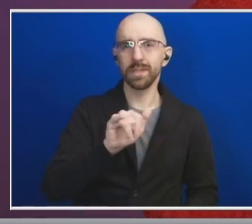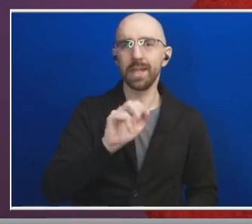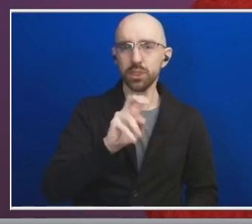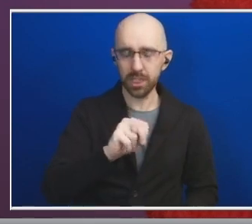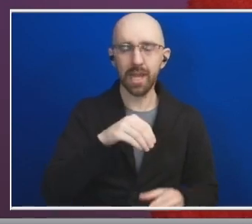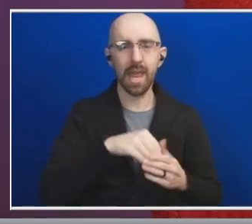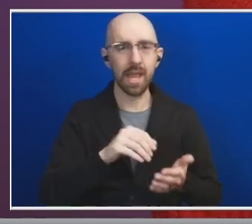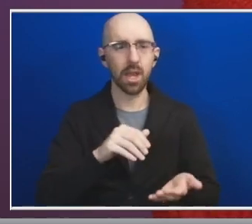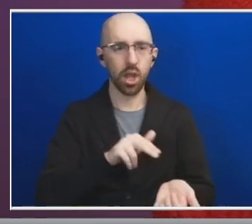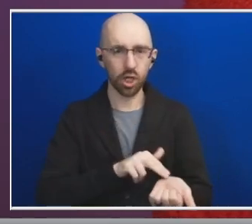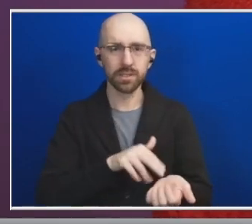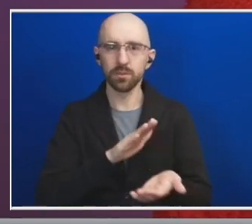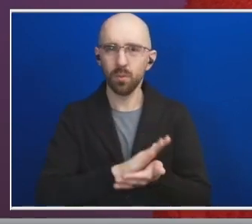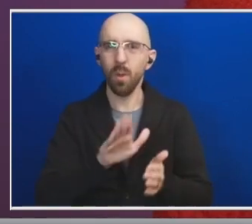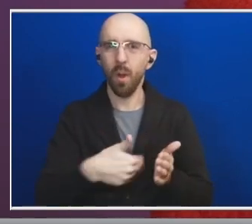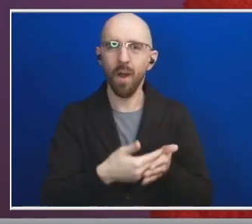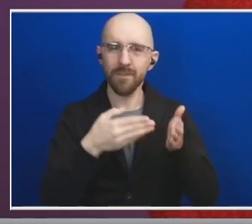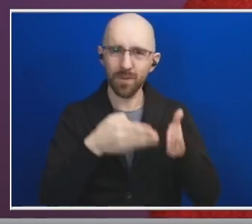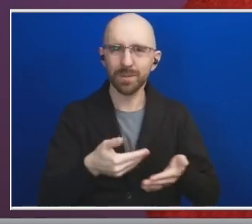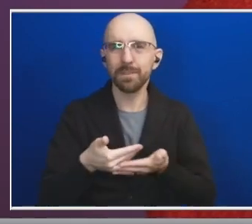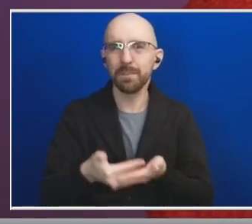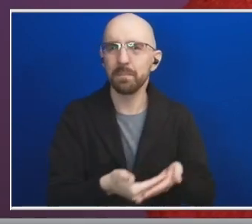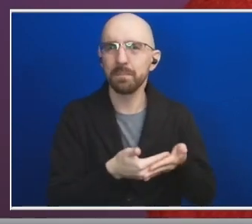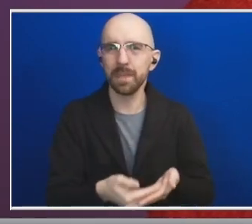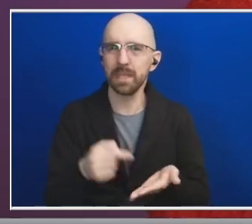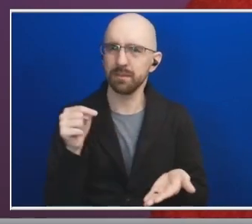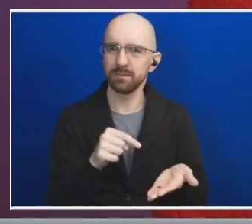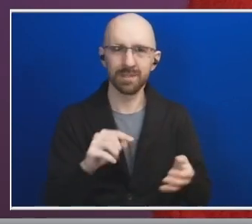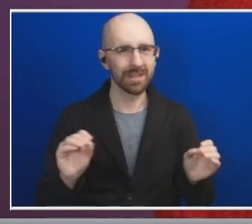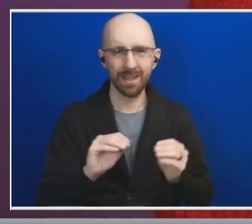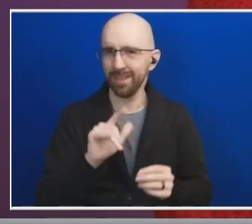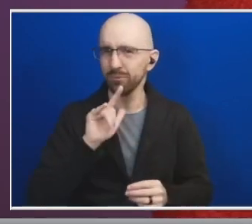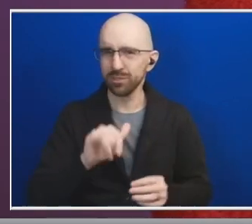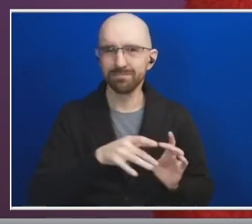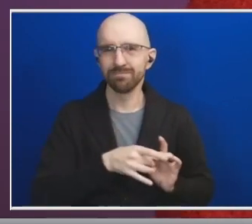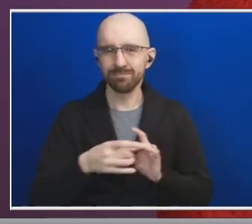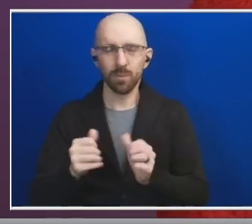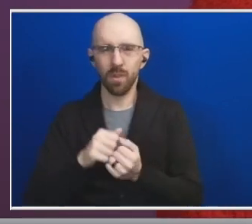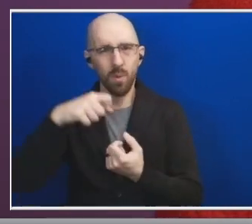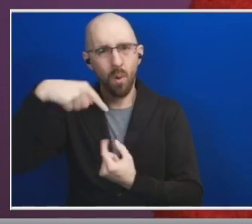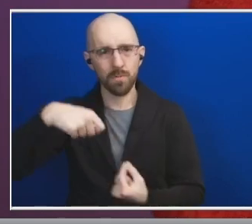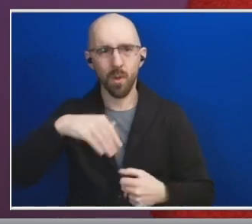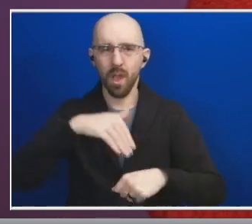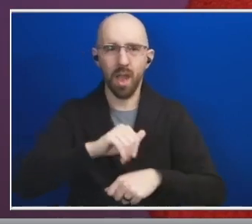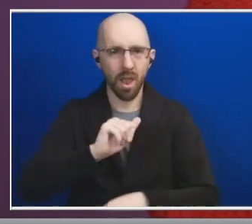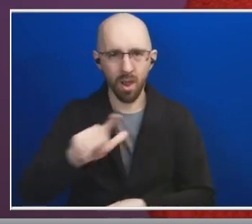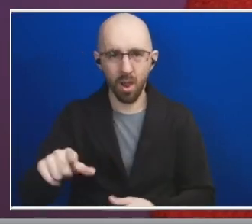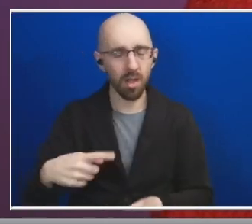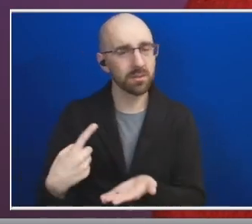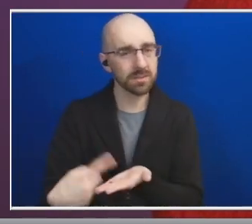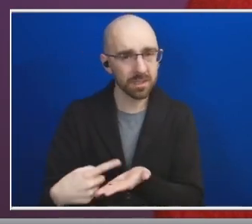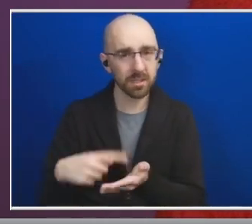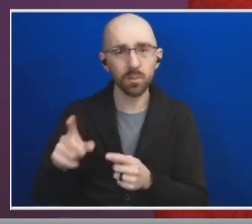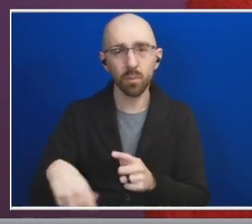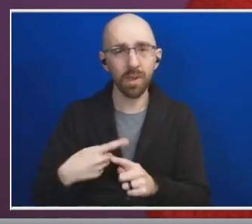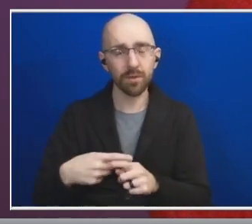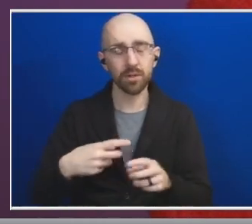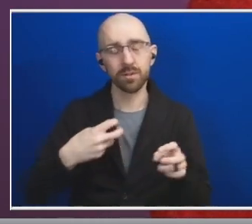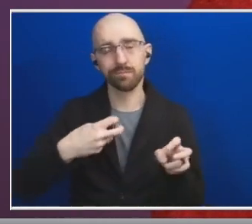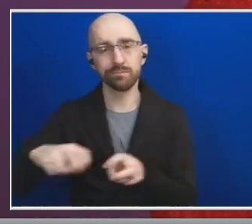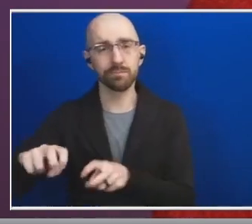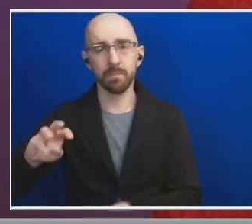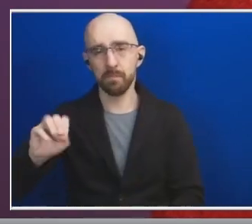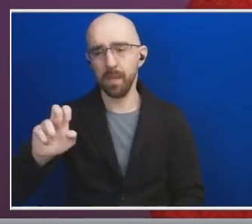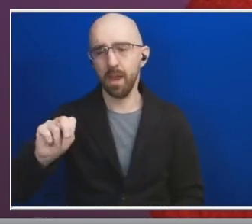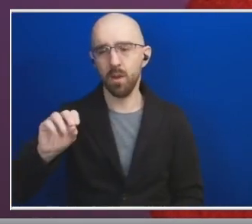on babies. And nothing was really related to hormones at all, or ever discussed about when you went into menopause, how it